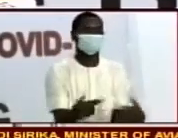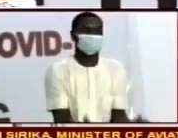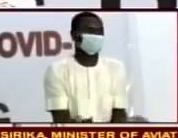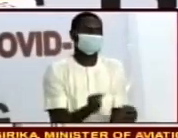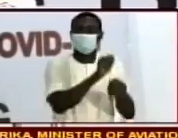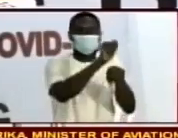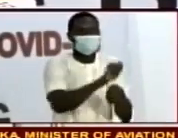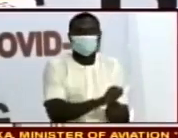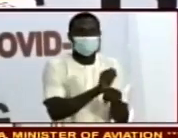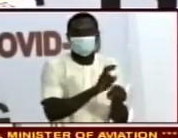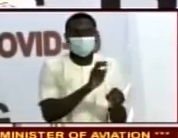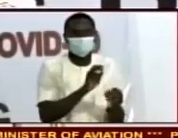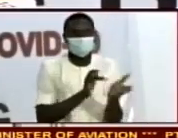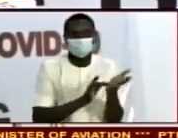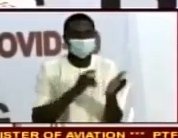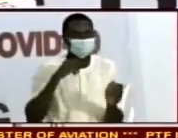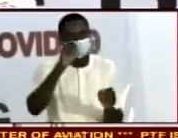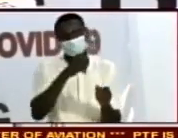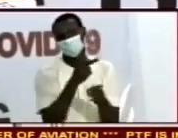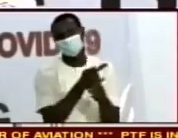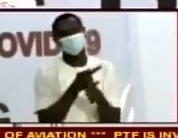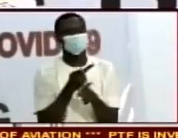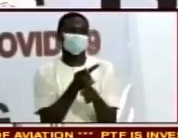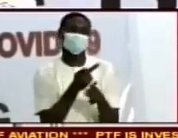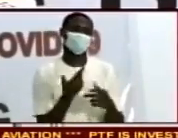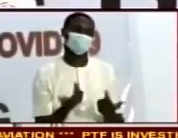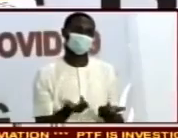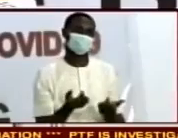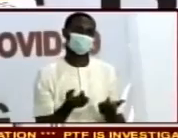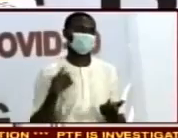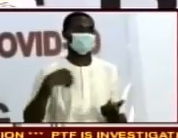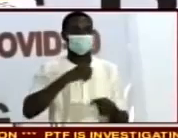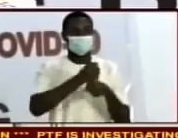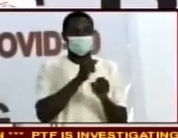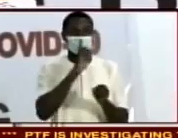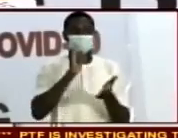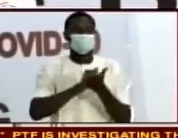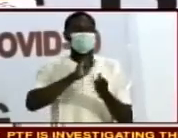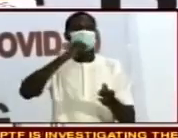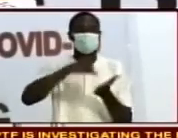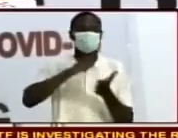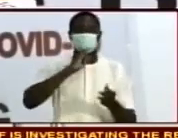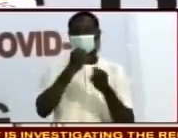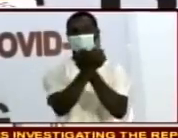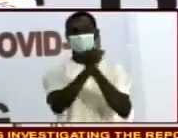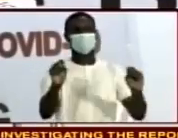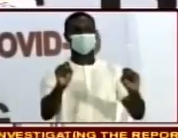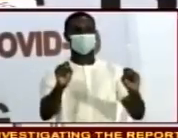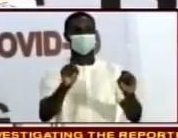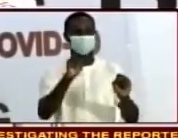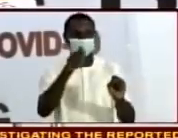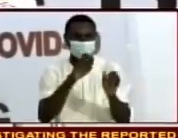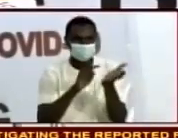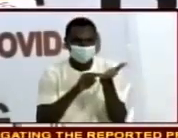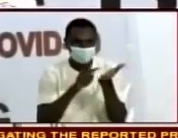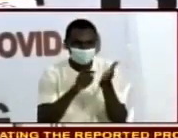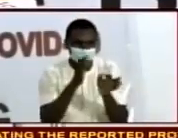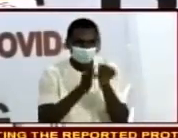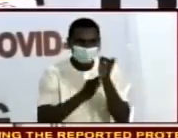can be toxic. So you must make sure your patient is safe. The toxicity will be checked. And then you can also